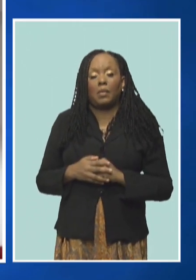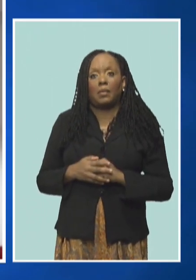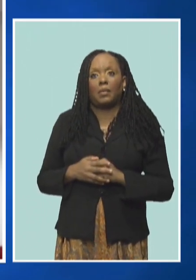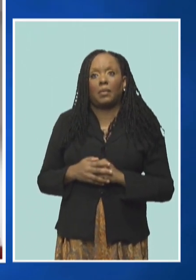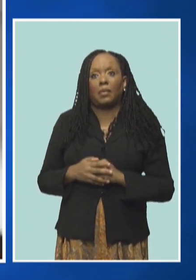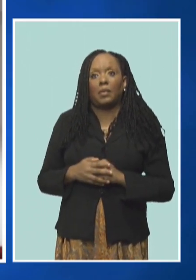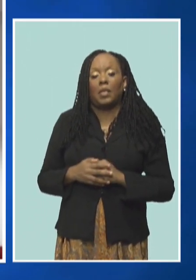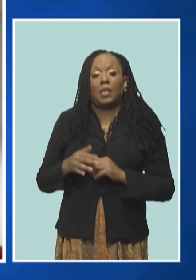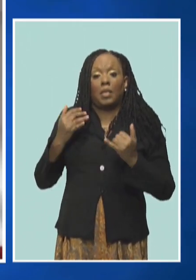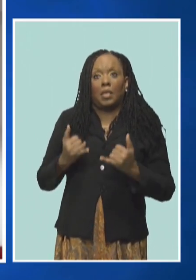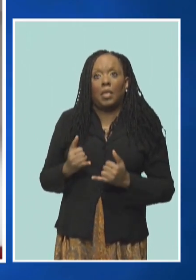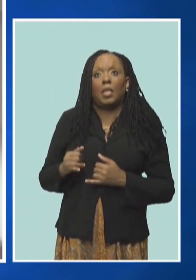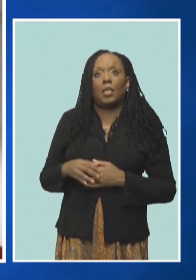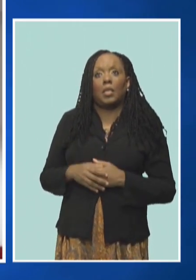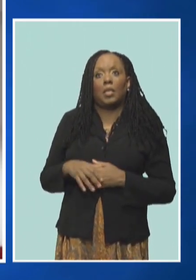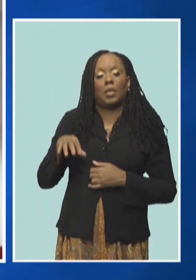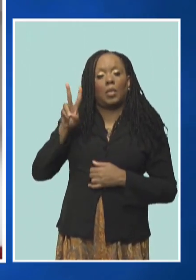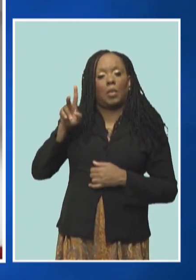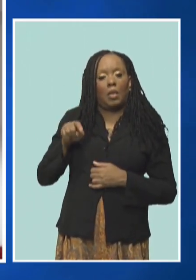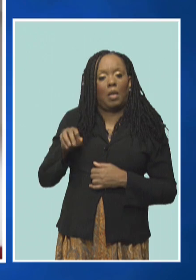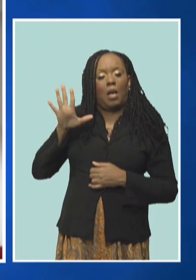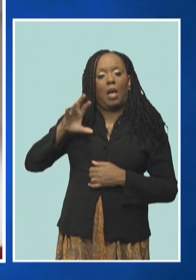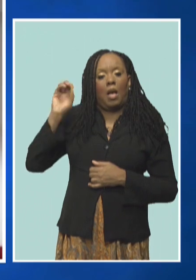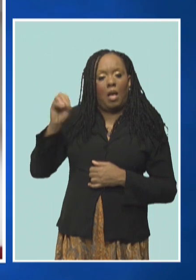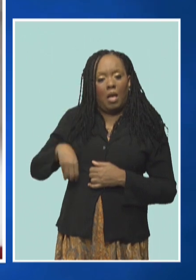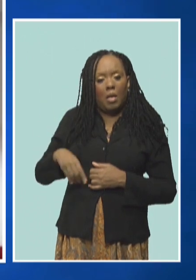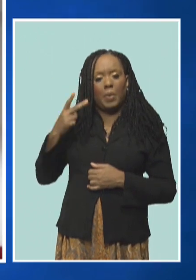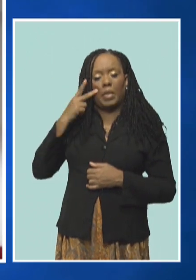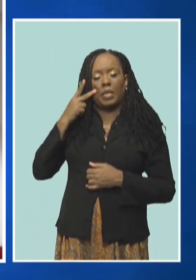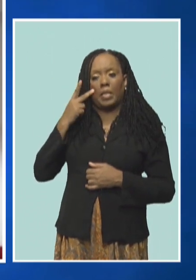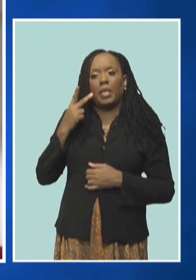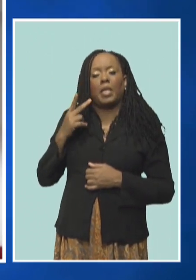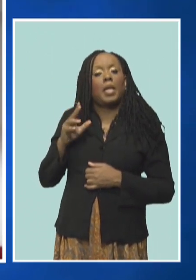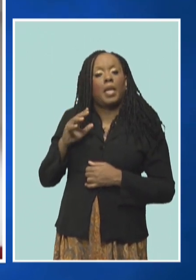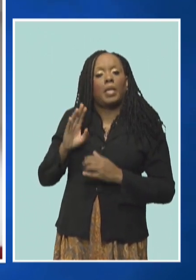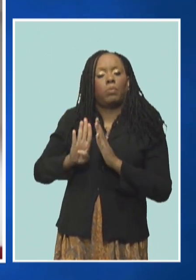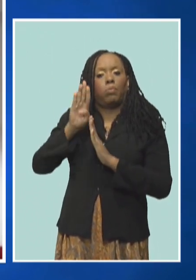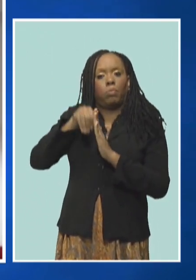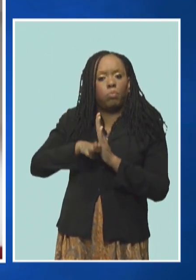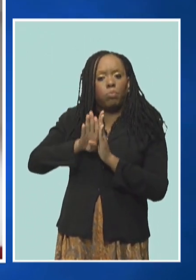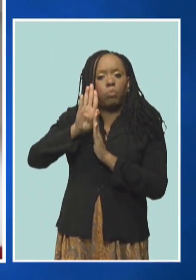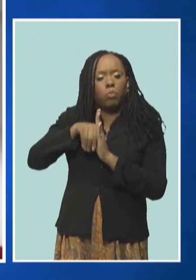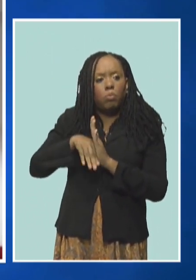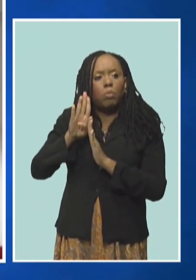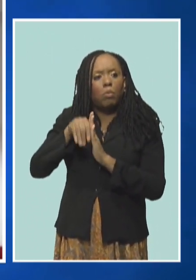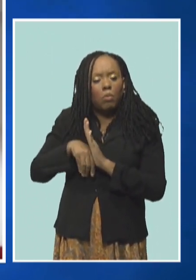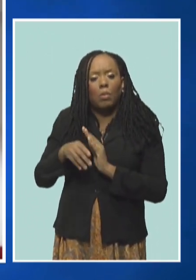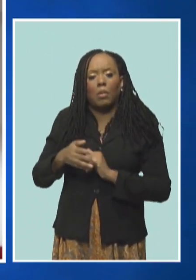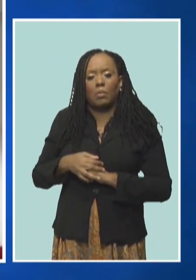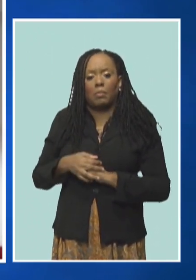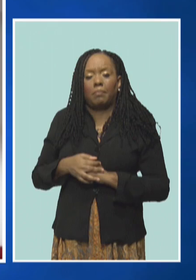been running as high as 5-6%. The unemployment rate is also